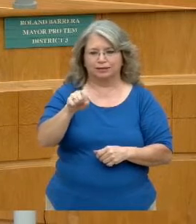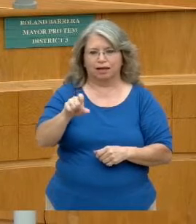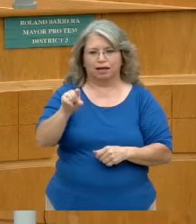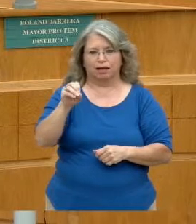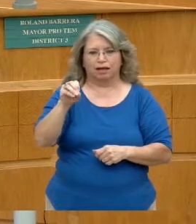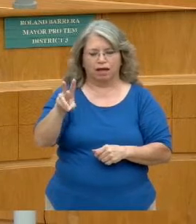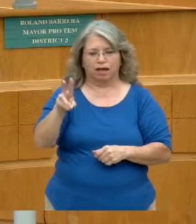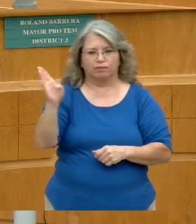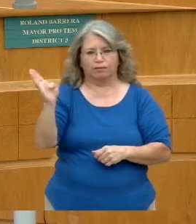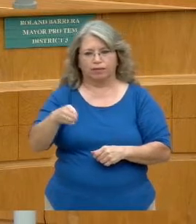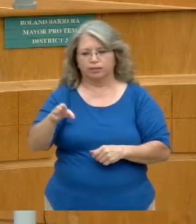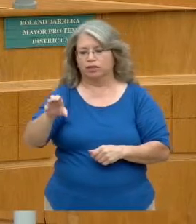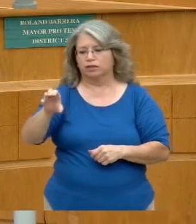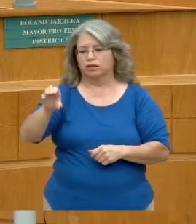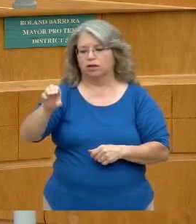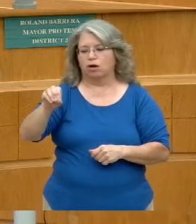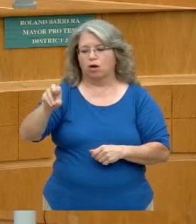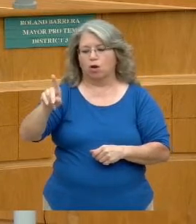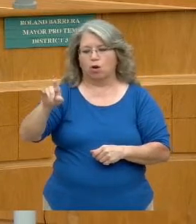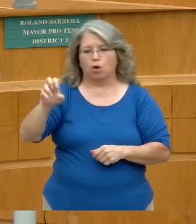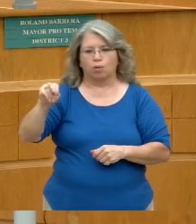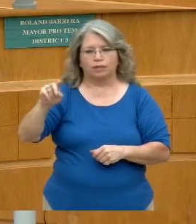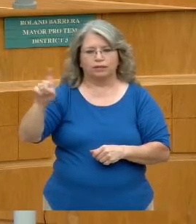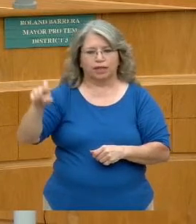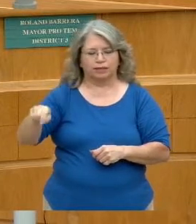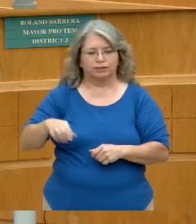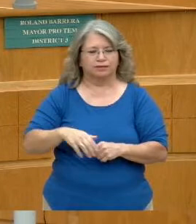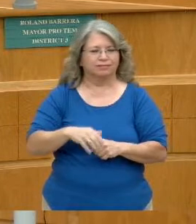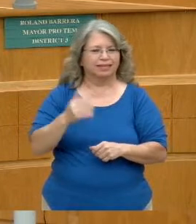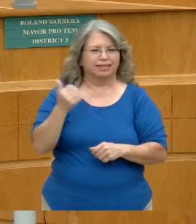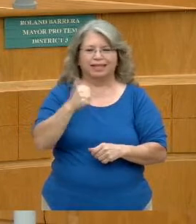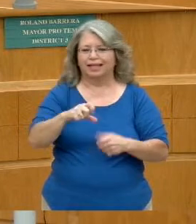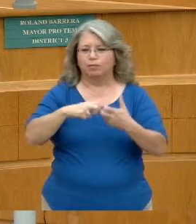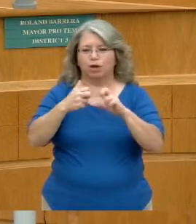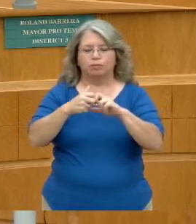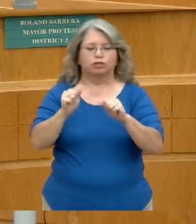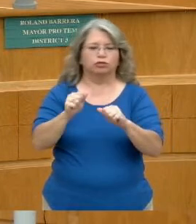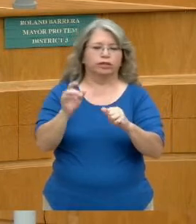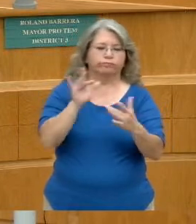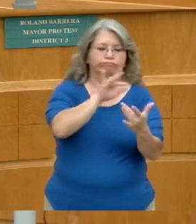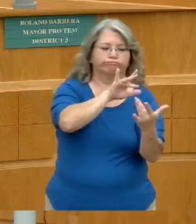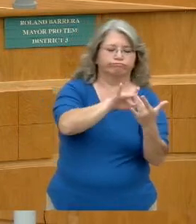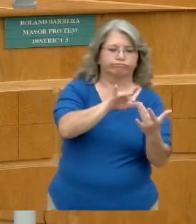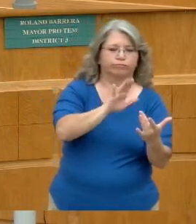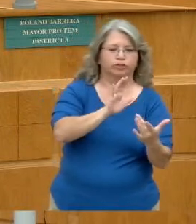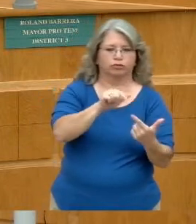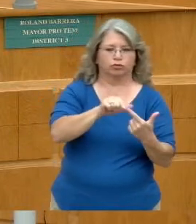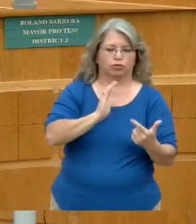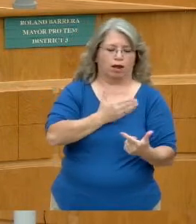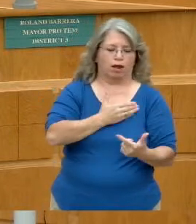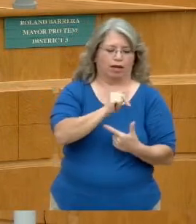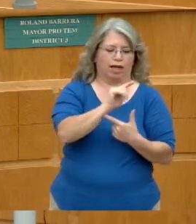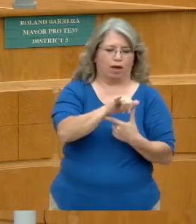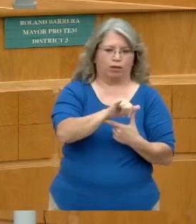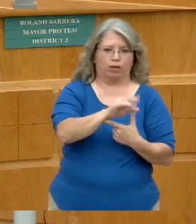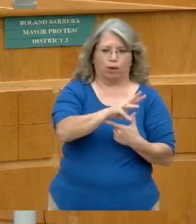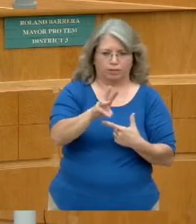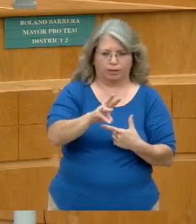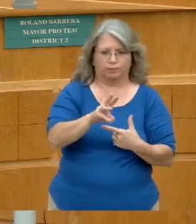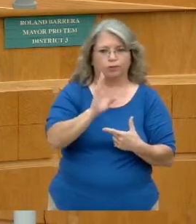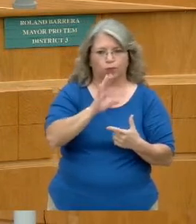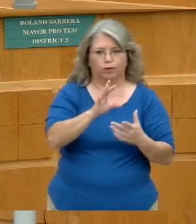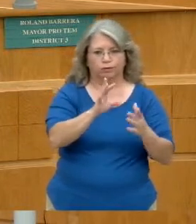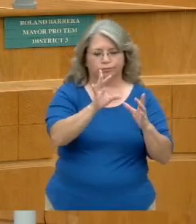www.gov.texas.gov/OpenTexas. And if you have any problems, just hop on noisesco.com and it'll take you right to it. So, as much as